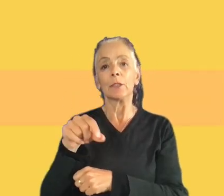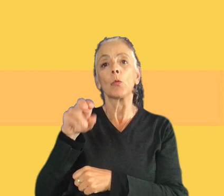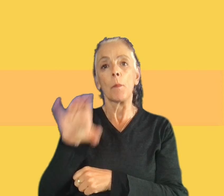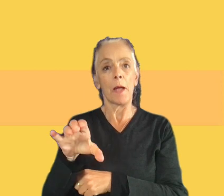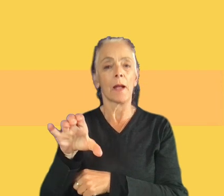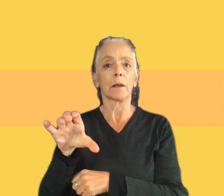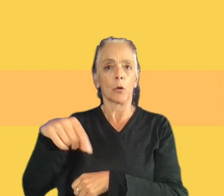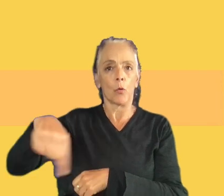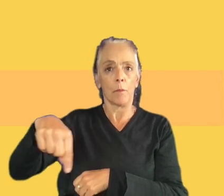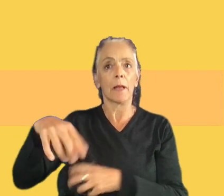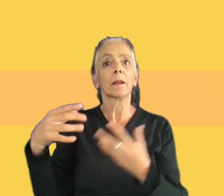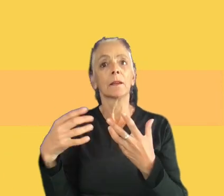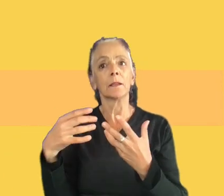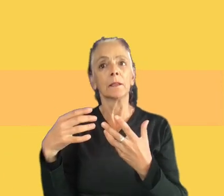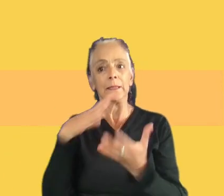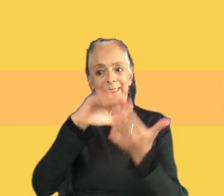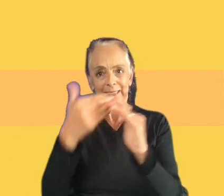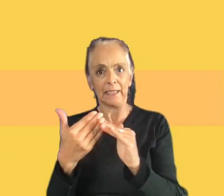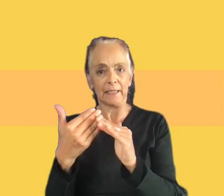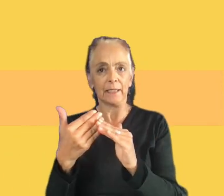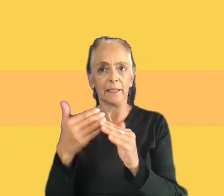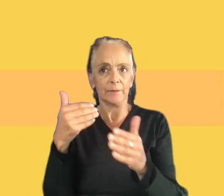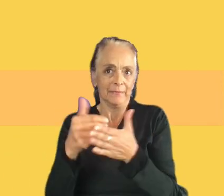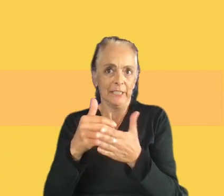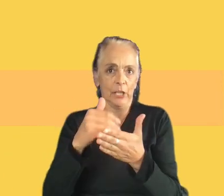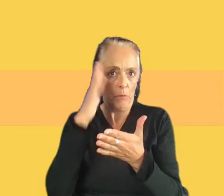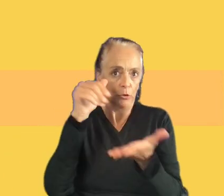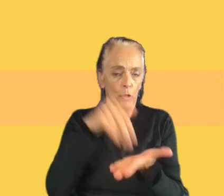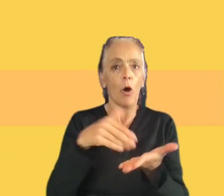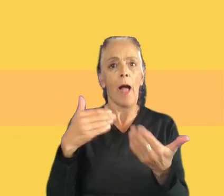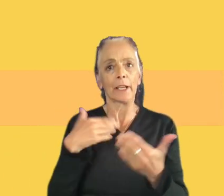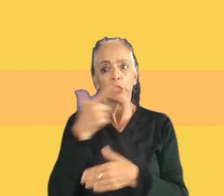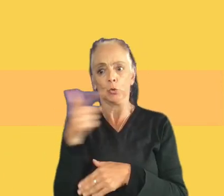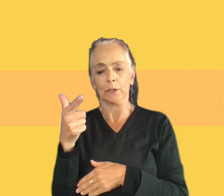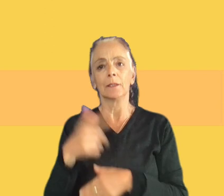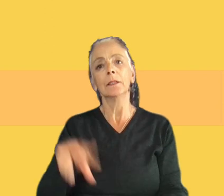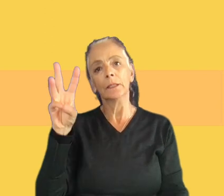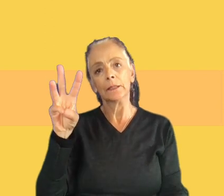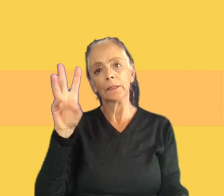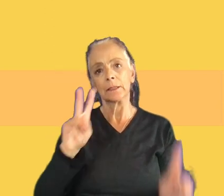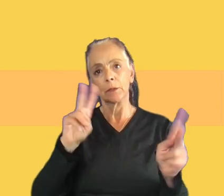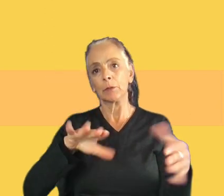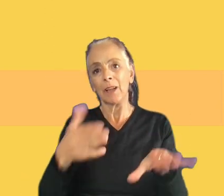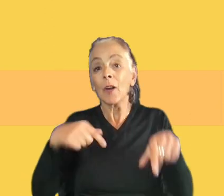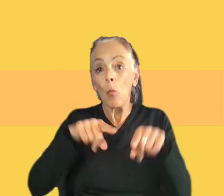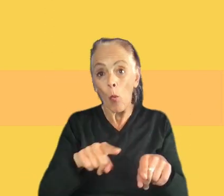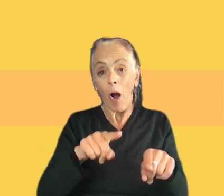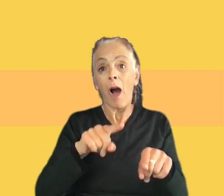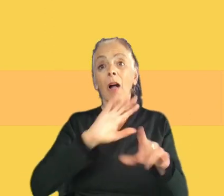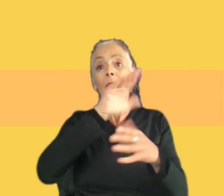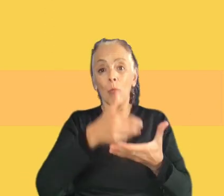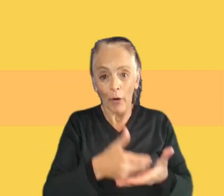a city not too far from Montreal, from our city, where 6 people lost their lives while praying. And